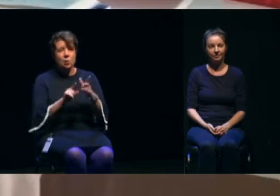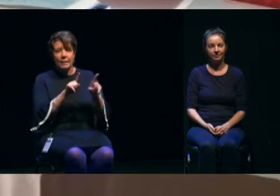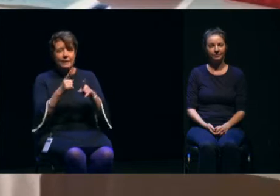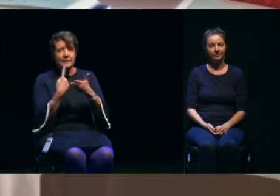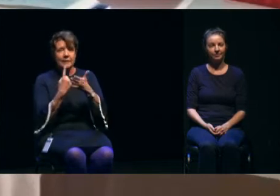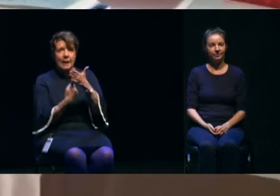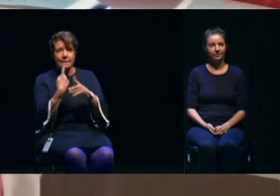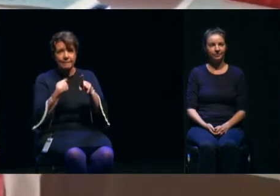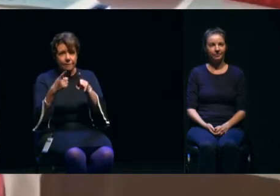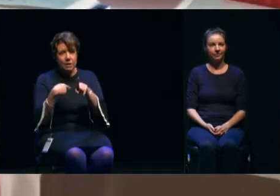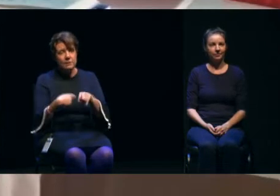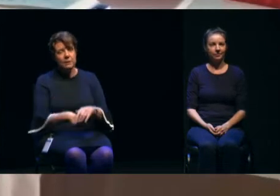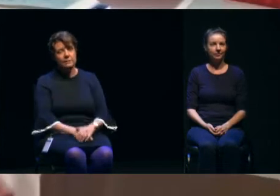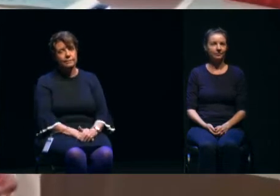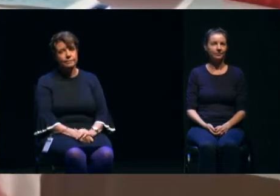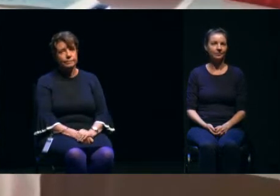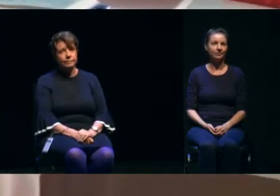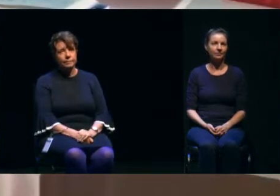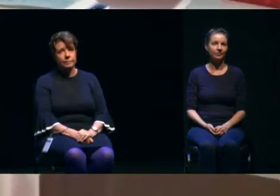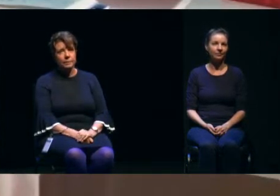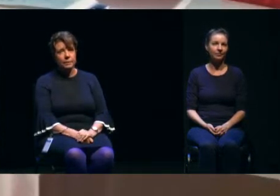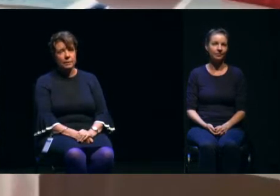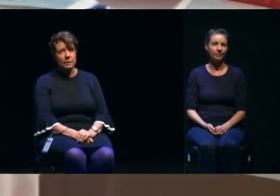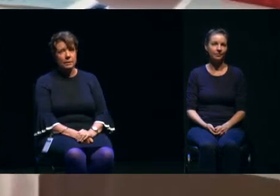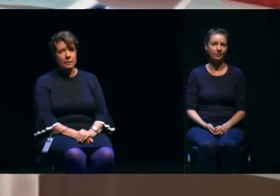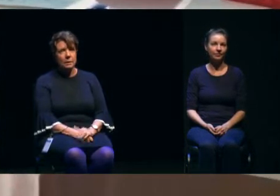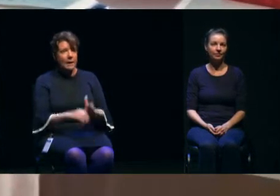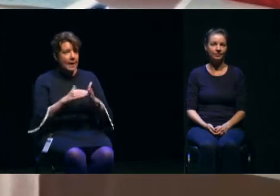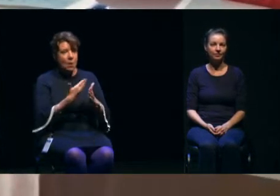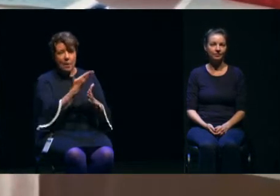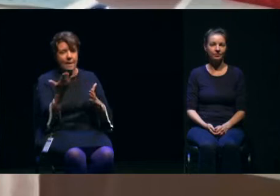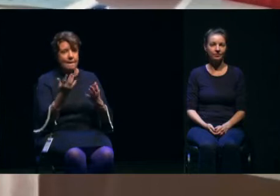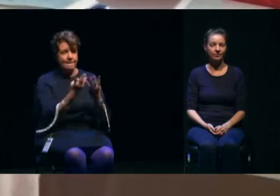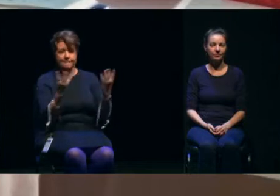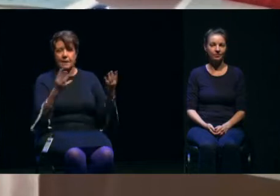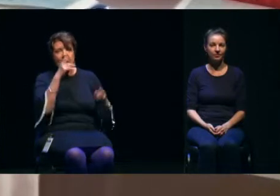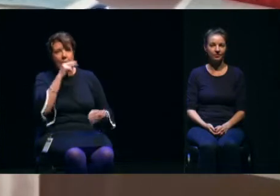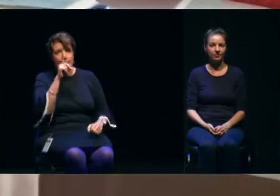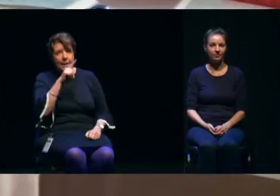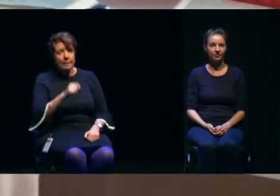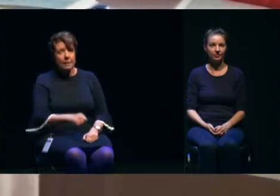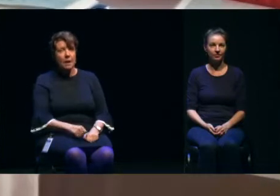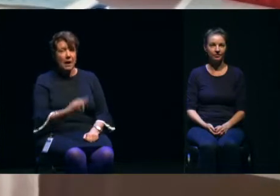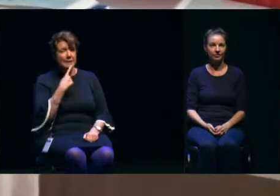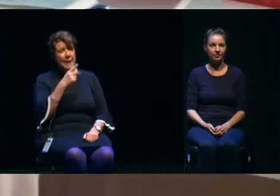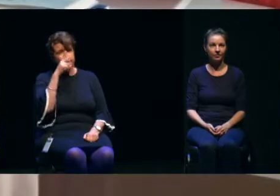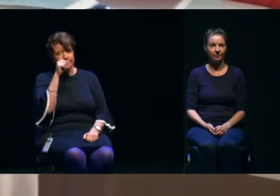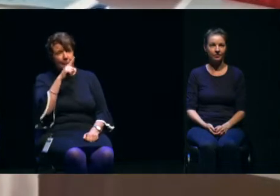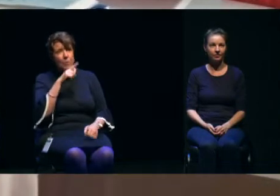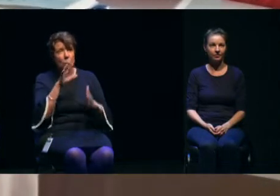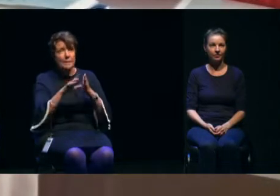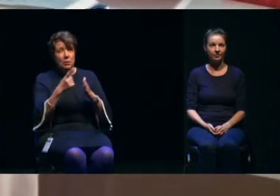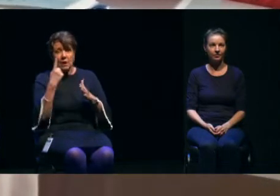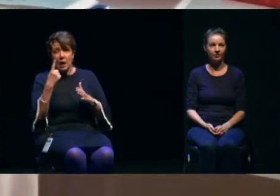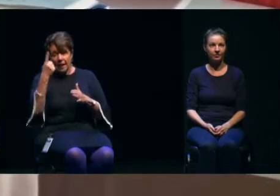faster. And now with this new way of young people, and I say people because I see young men